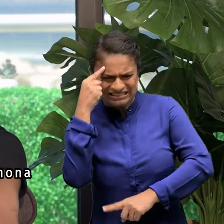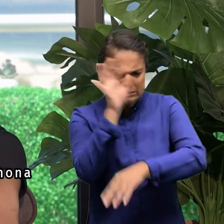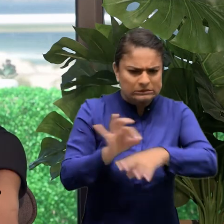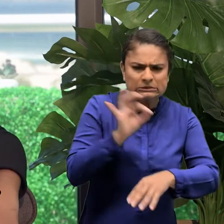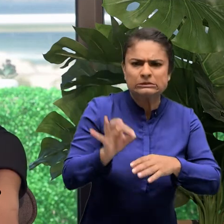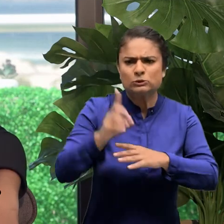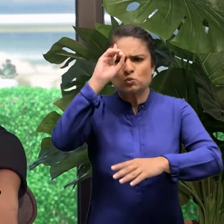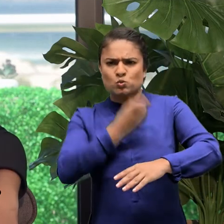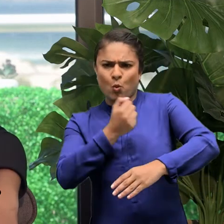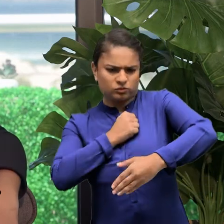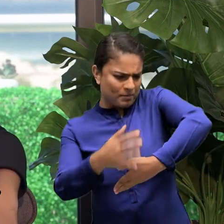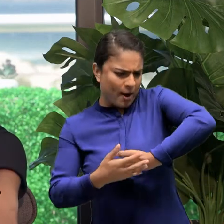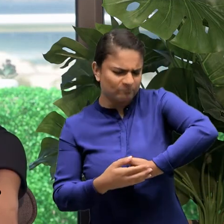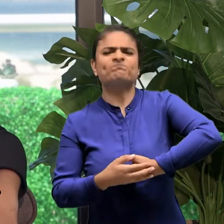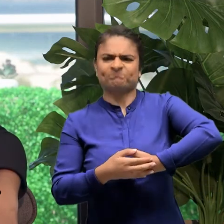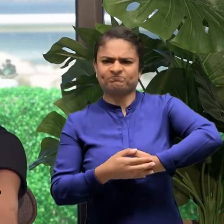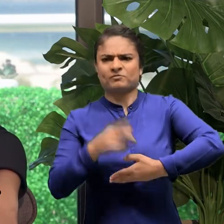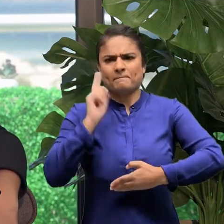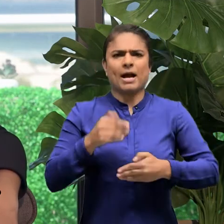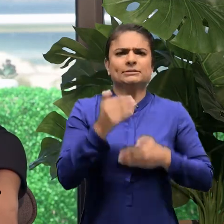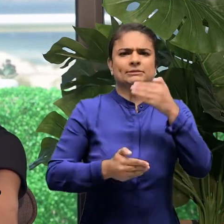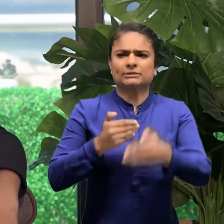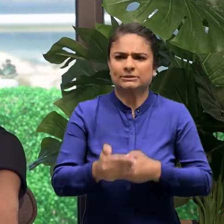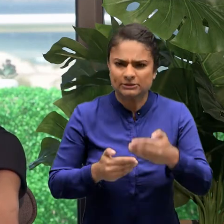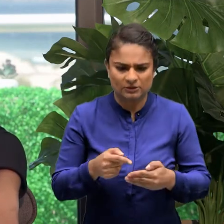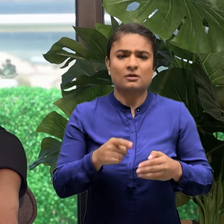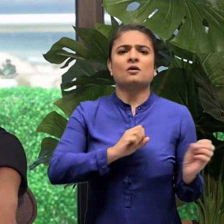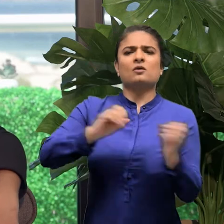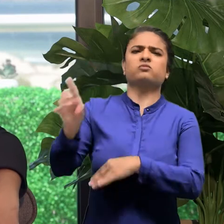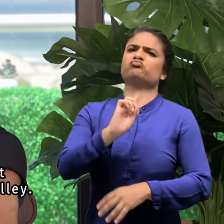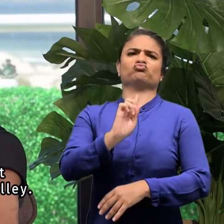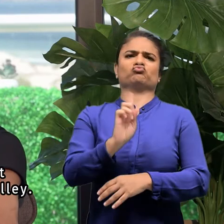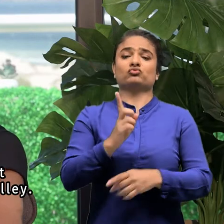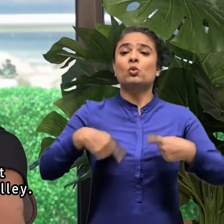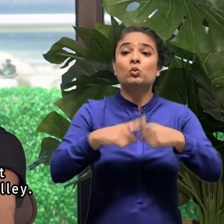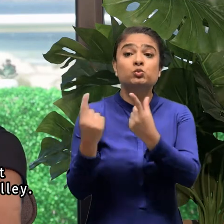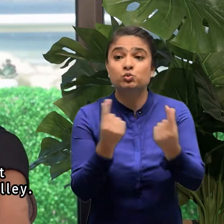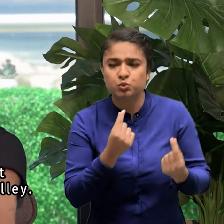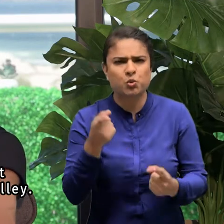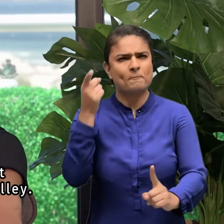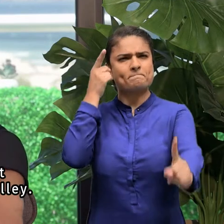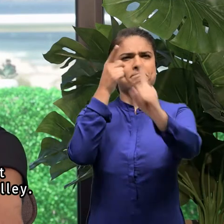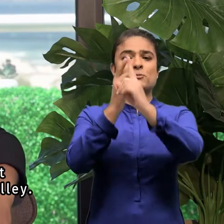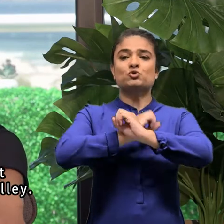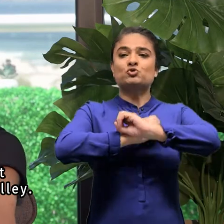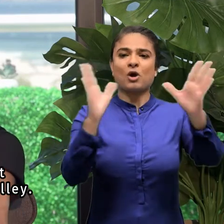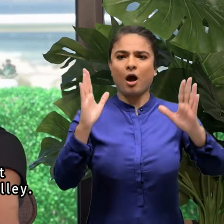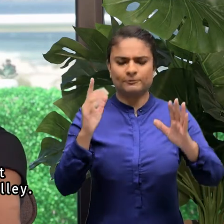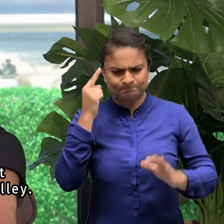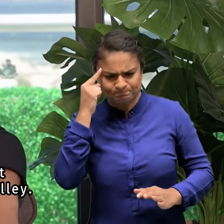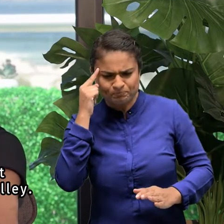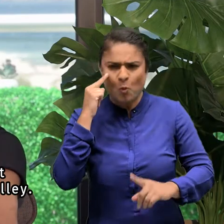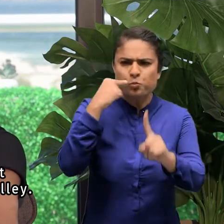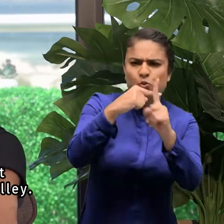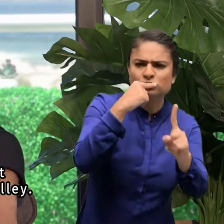advised Shona to put her daughter in a home and have another baby. Shocked and dismayed, Shona was determined to start building a positive future